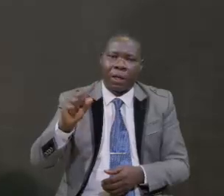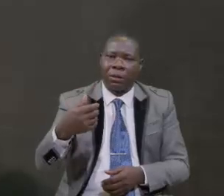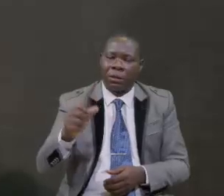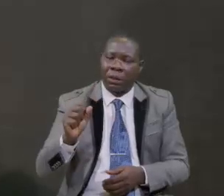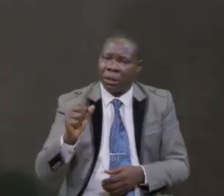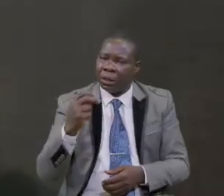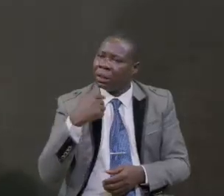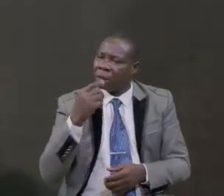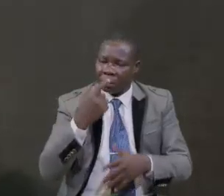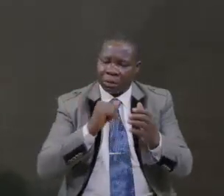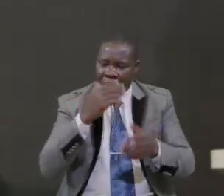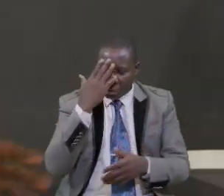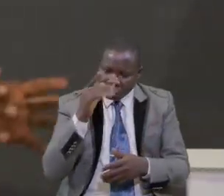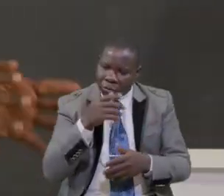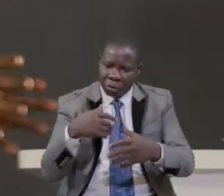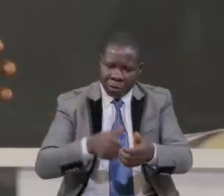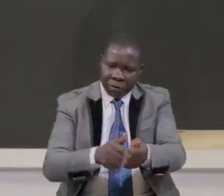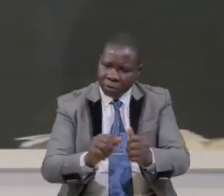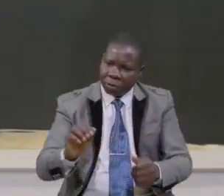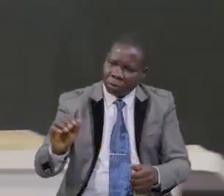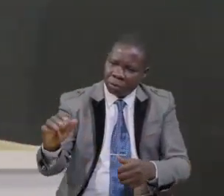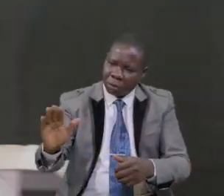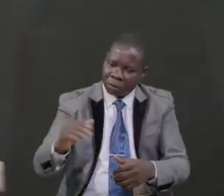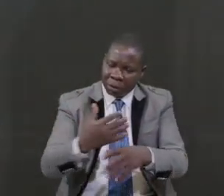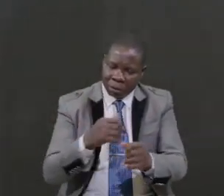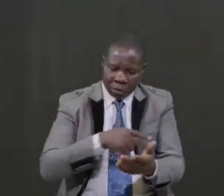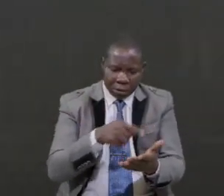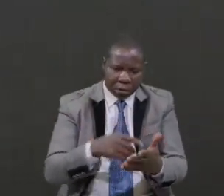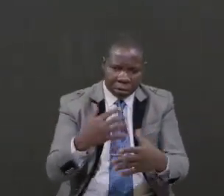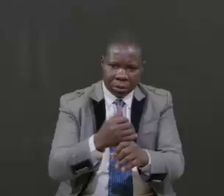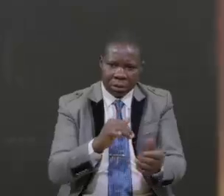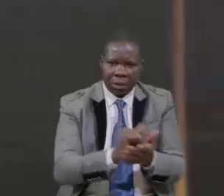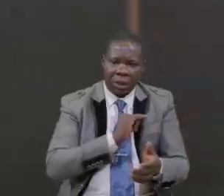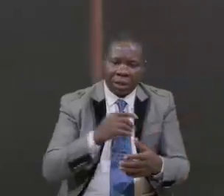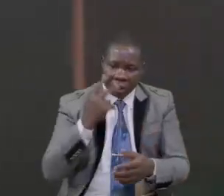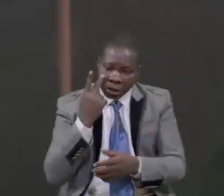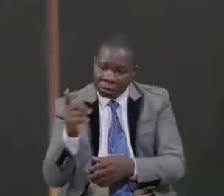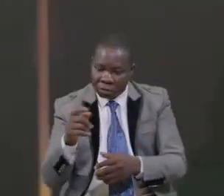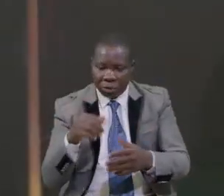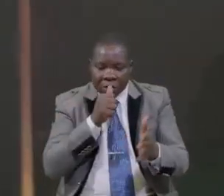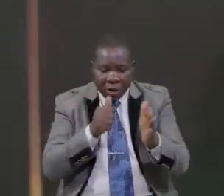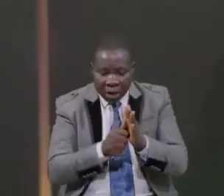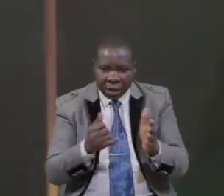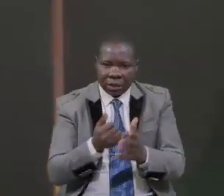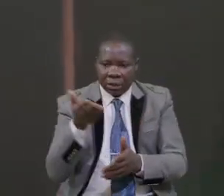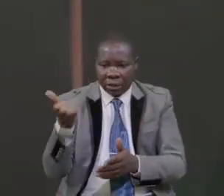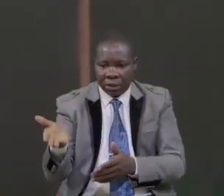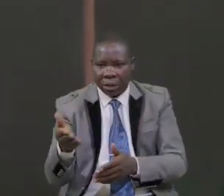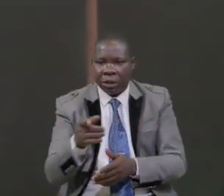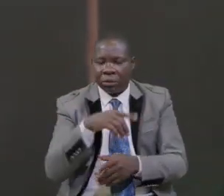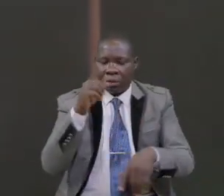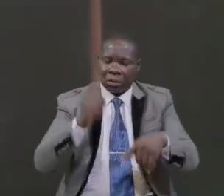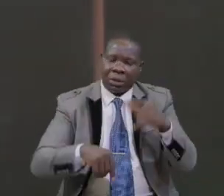you taking this and taking that, I saw you hiding that thing here. You cannot hide